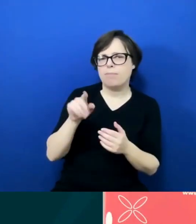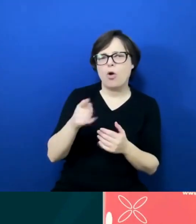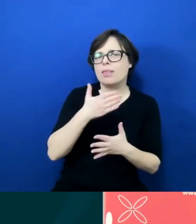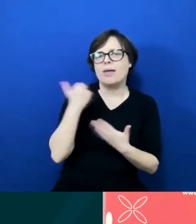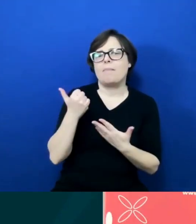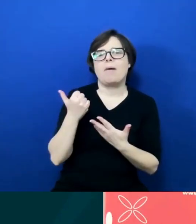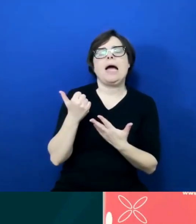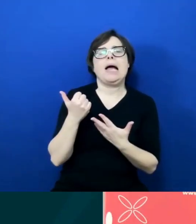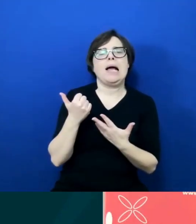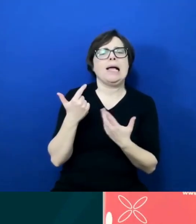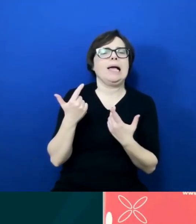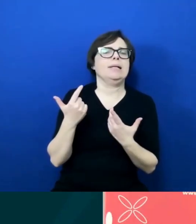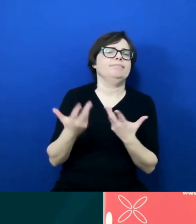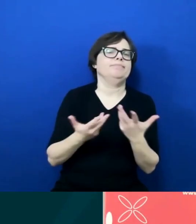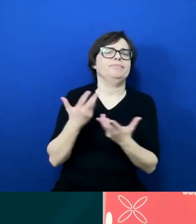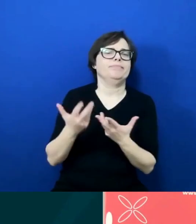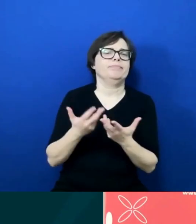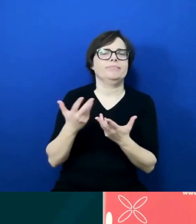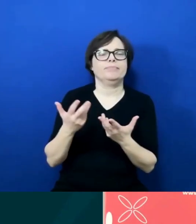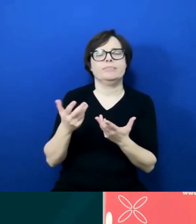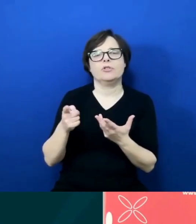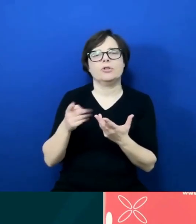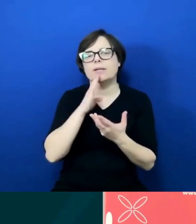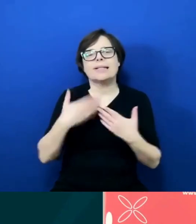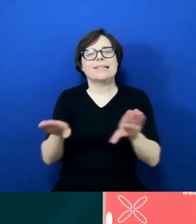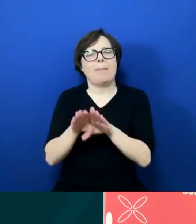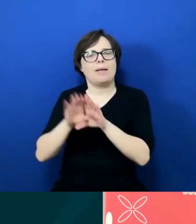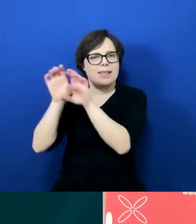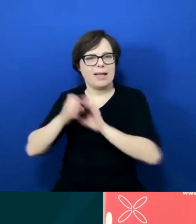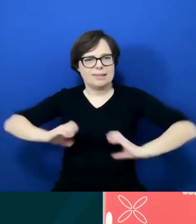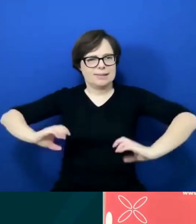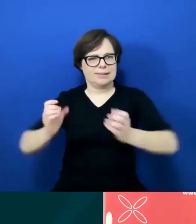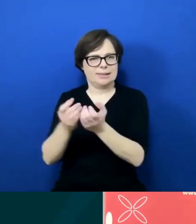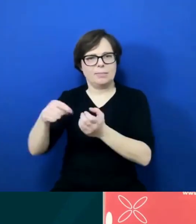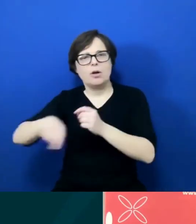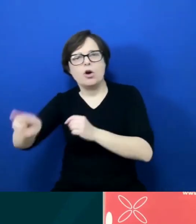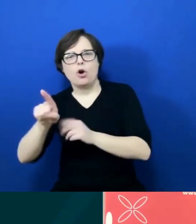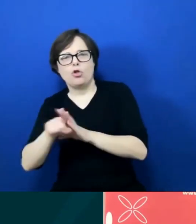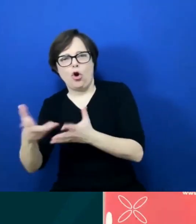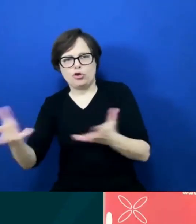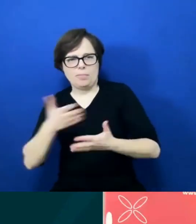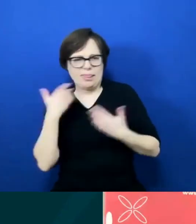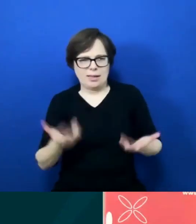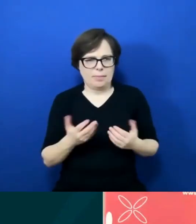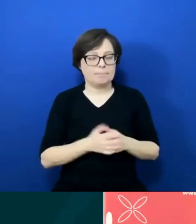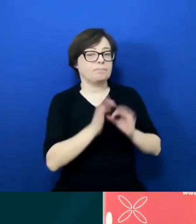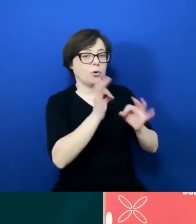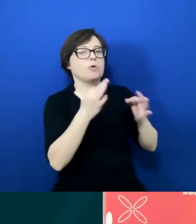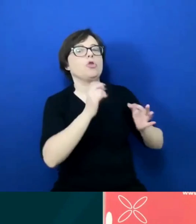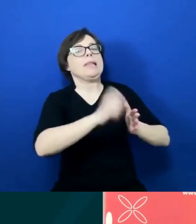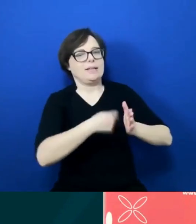permission? No, because there was no situation that we needed it, because no rainwater